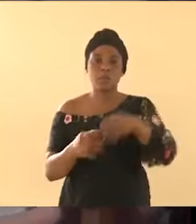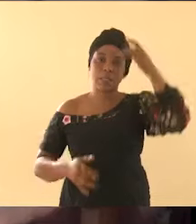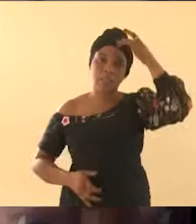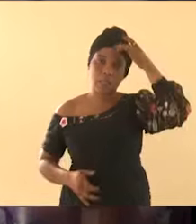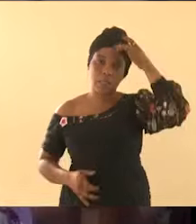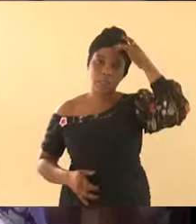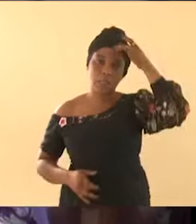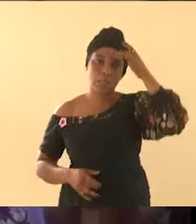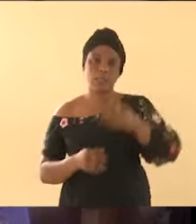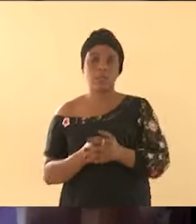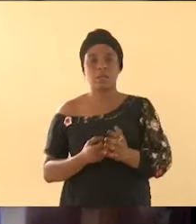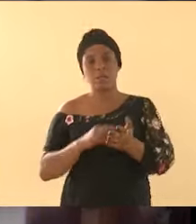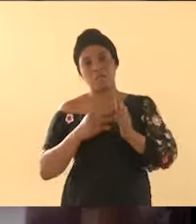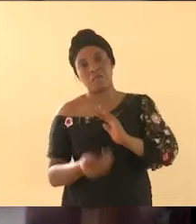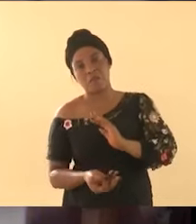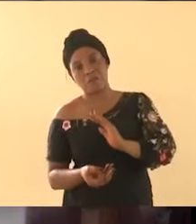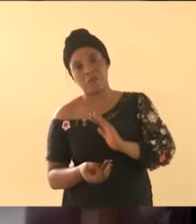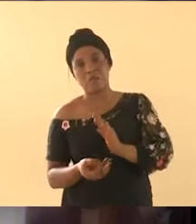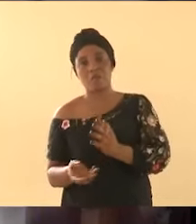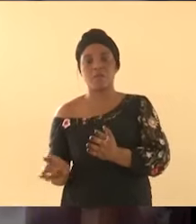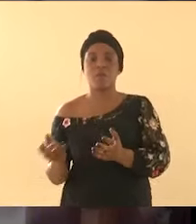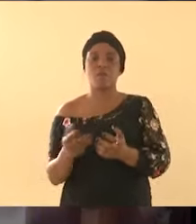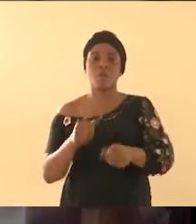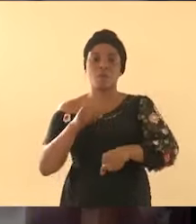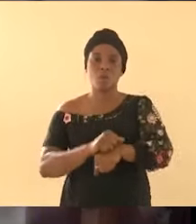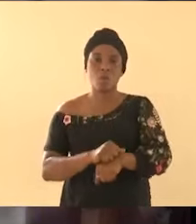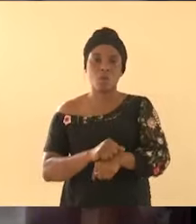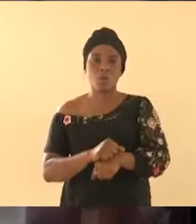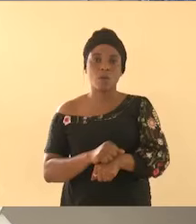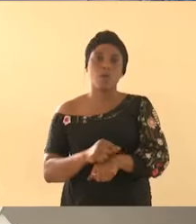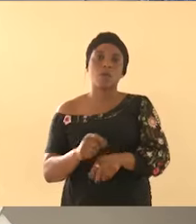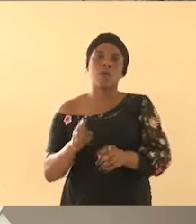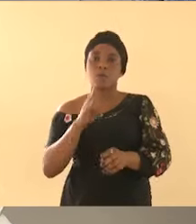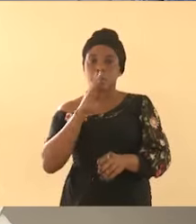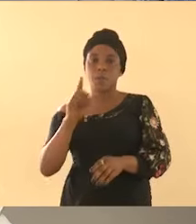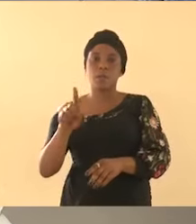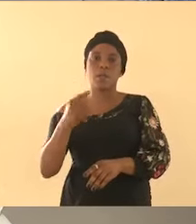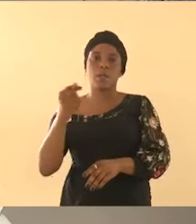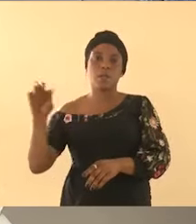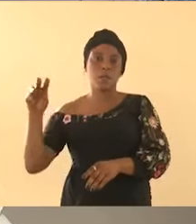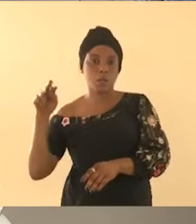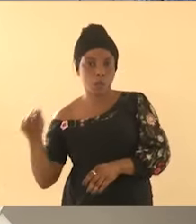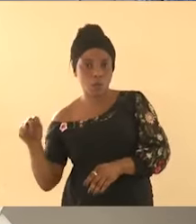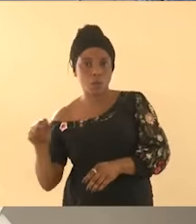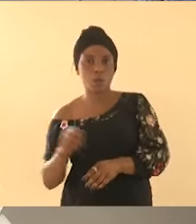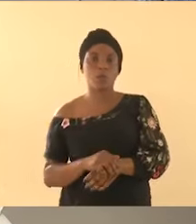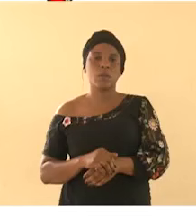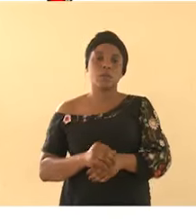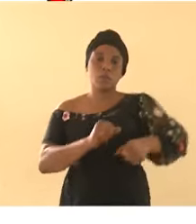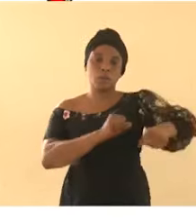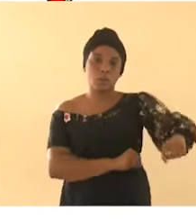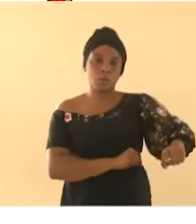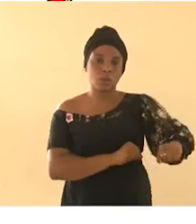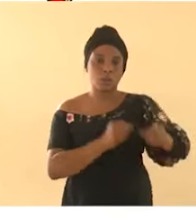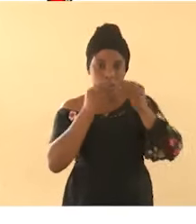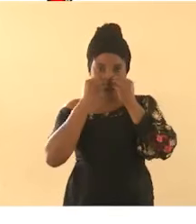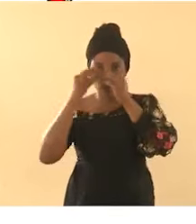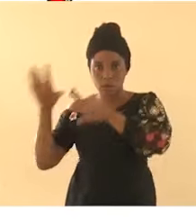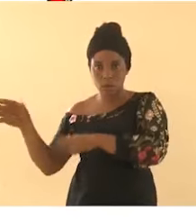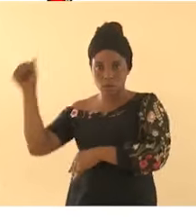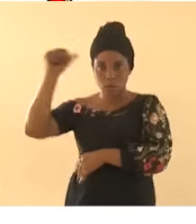sickness and disease, failure in career or business, loneliness and rejection, insecurity and widespread